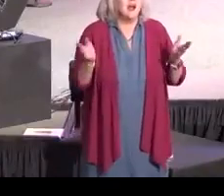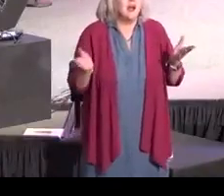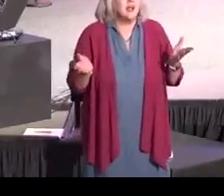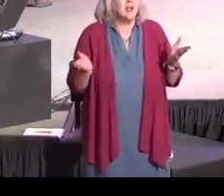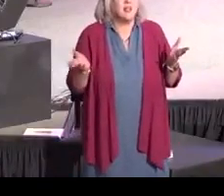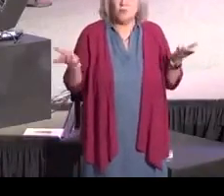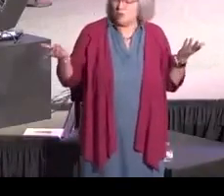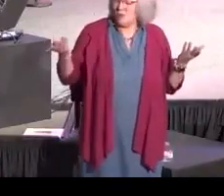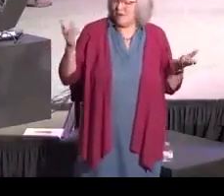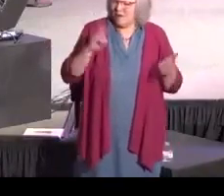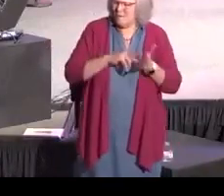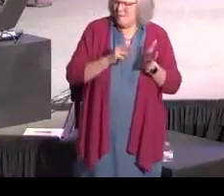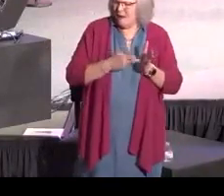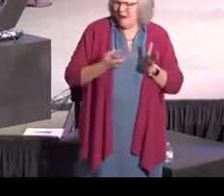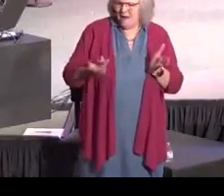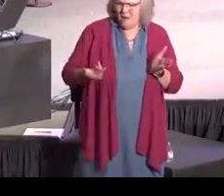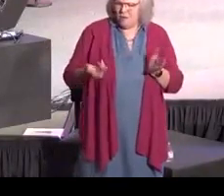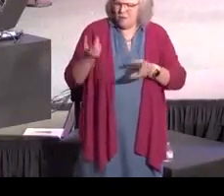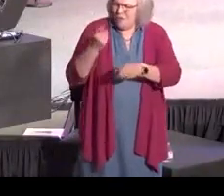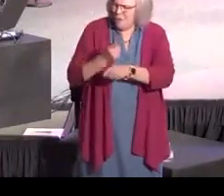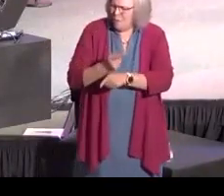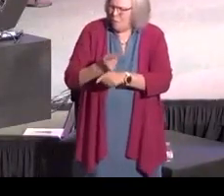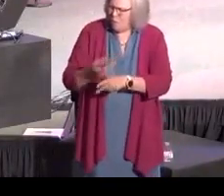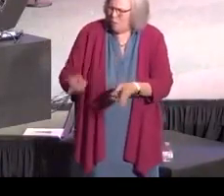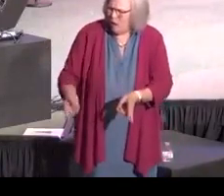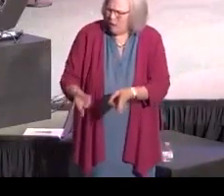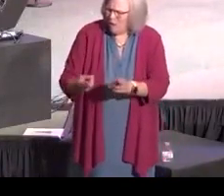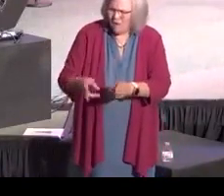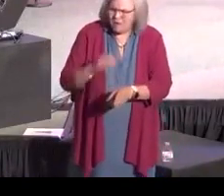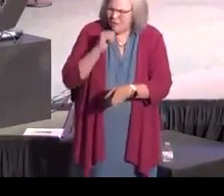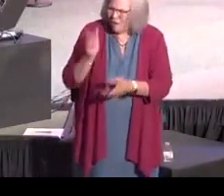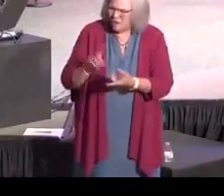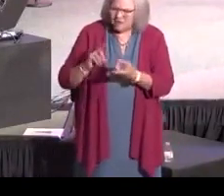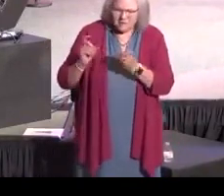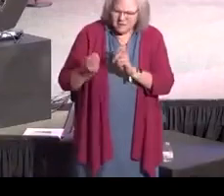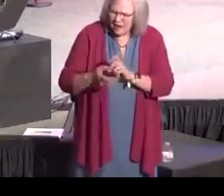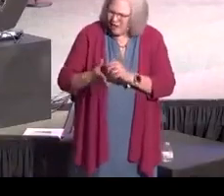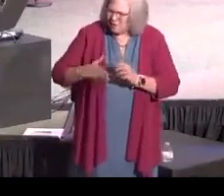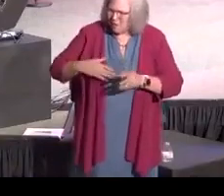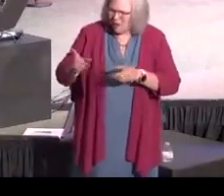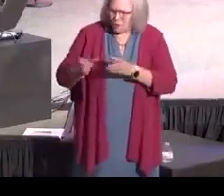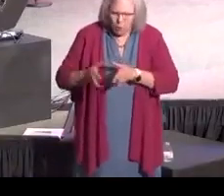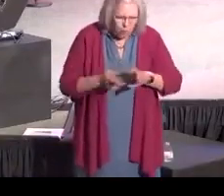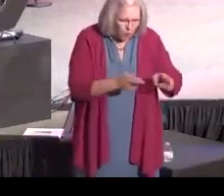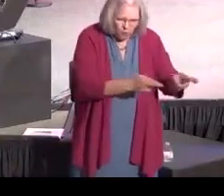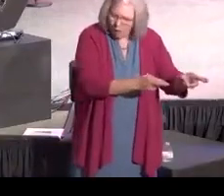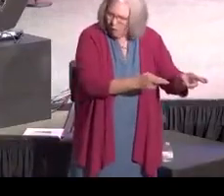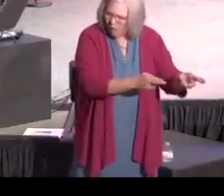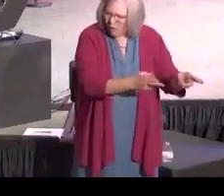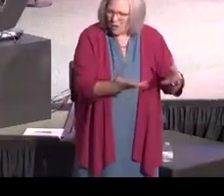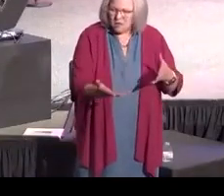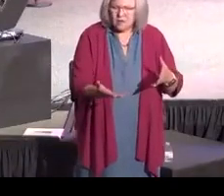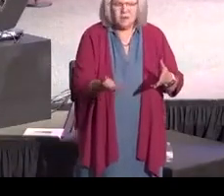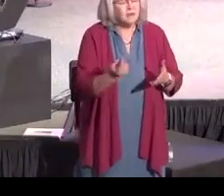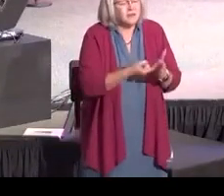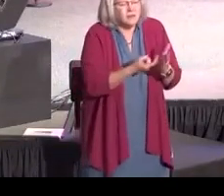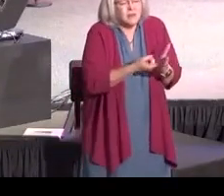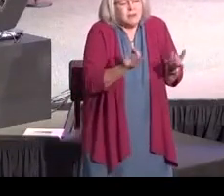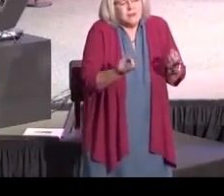you mean you're rerouting? I thought I was on the route here. Don't reroute me, please. Sometimes in life, we get